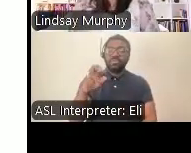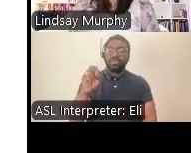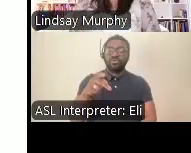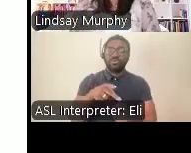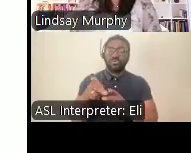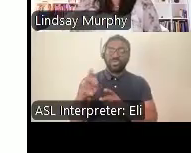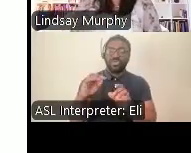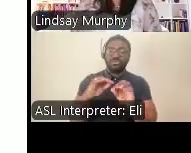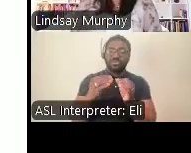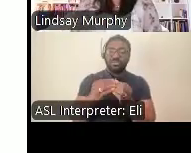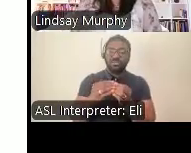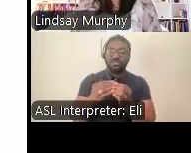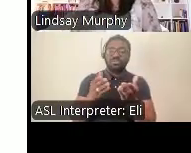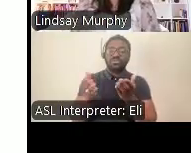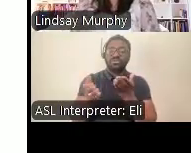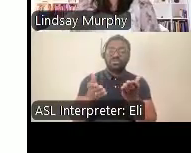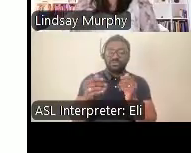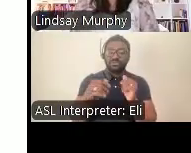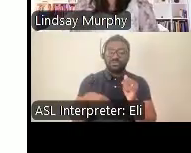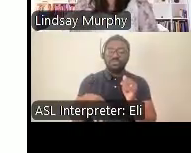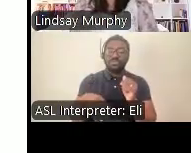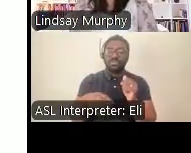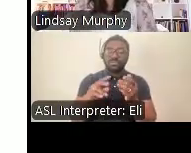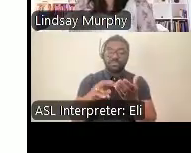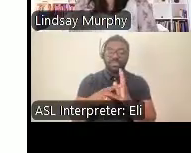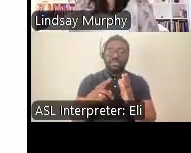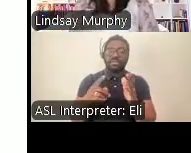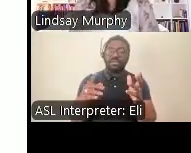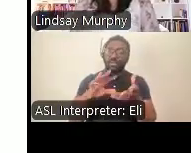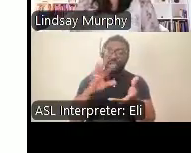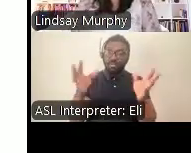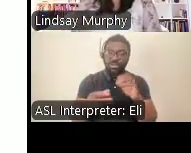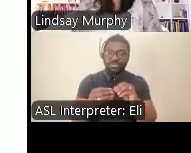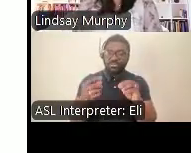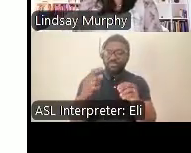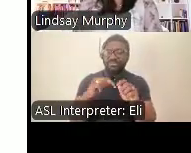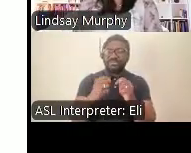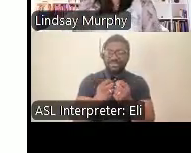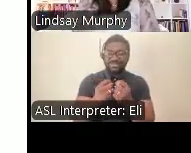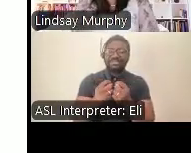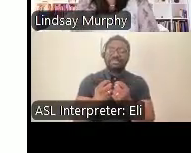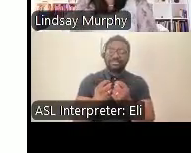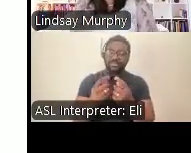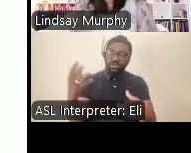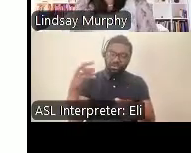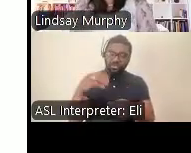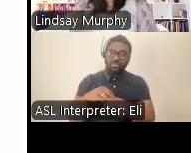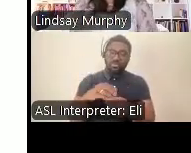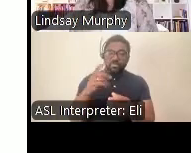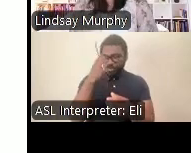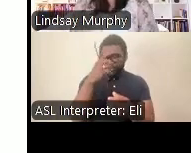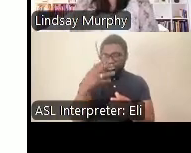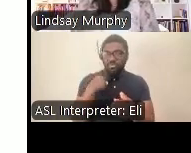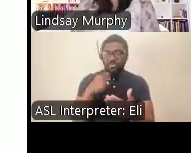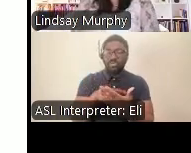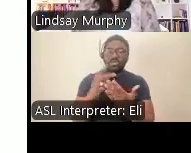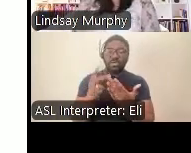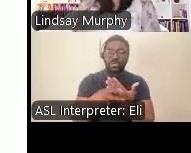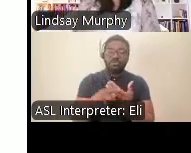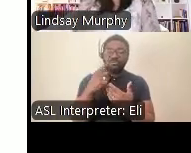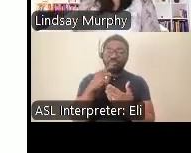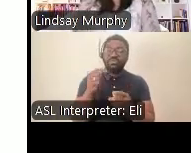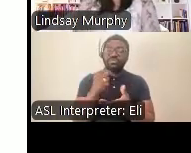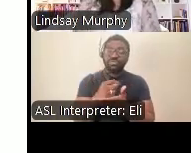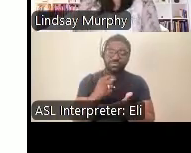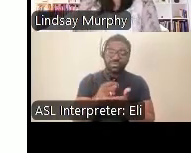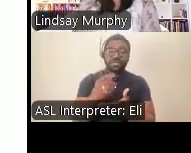and it's a comprehensive team-based mental health program integrating rehabilitation, treatment, and support services for adults with